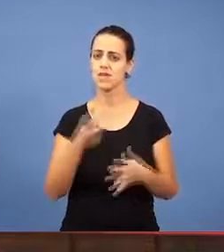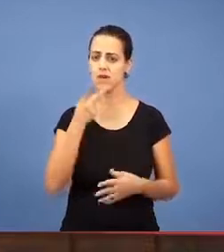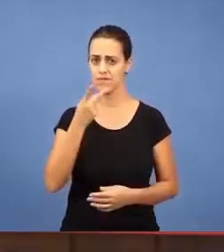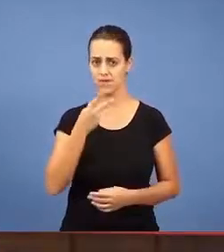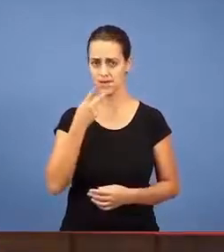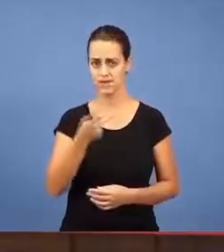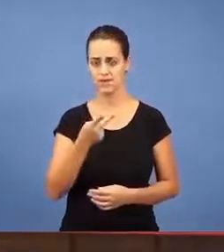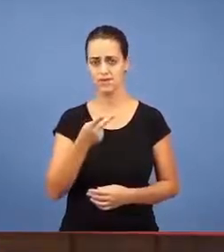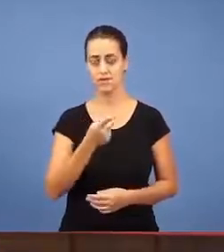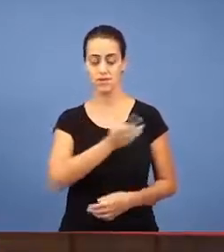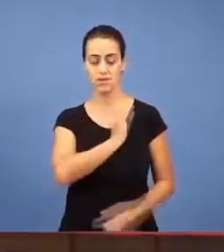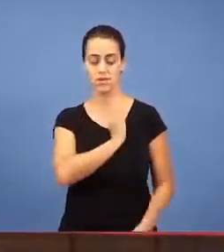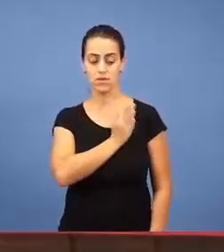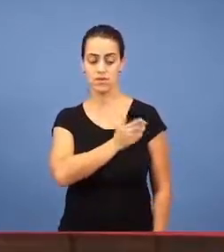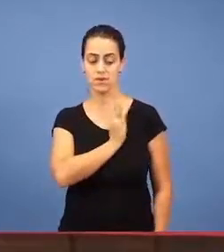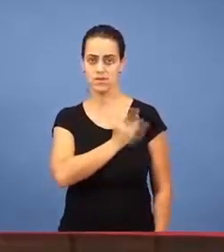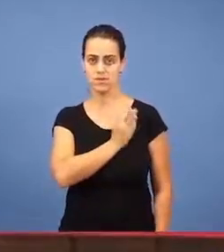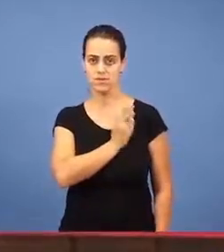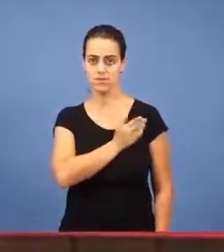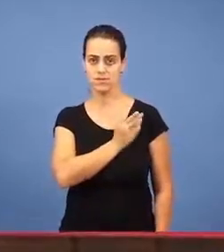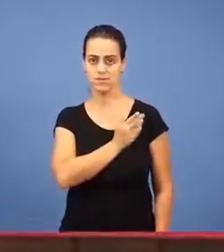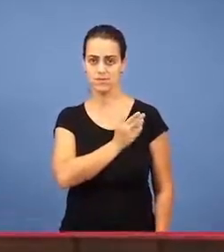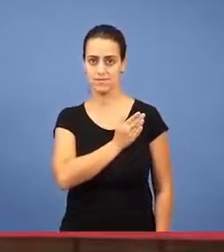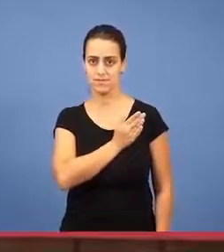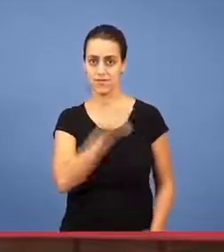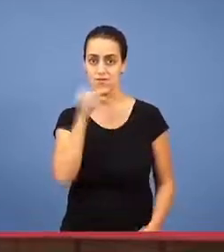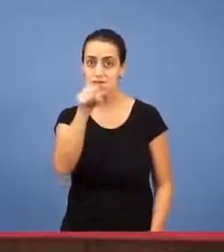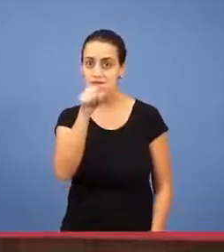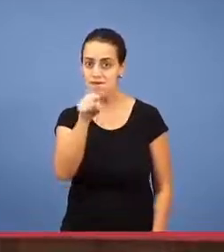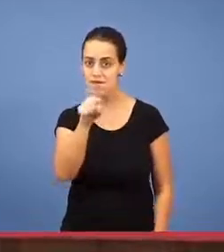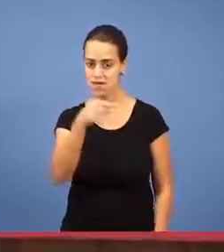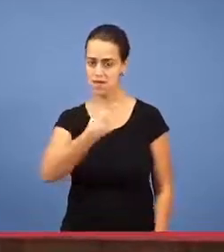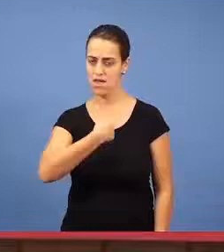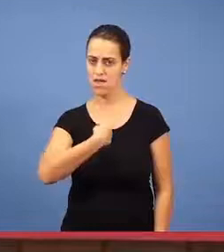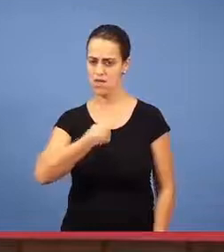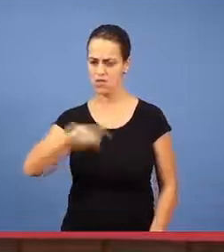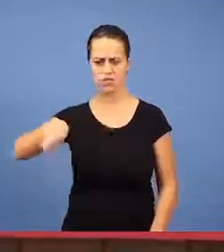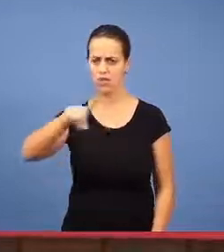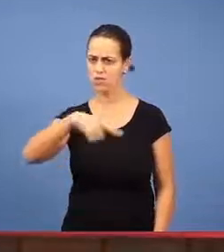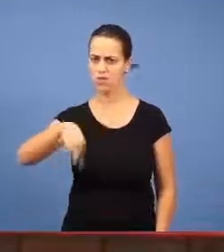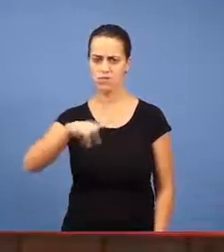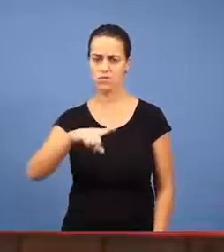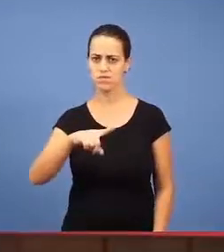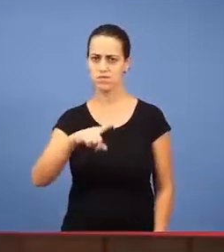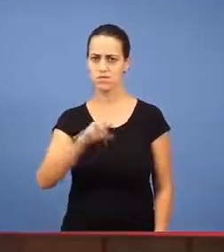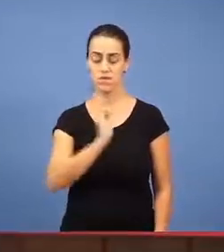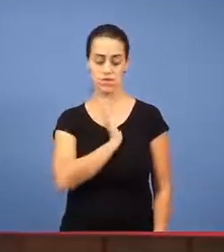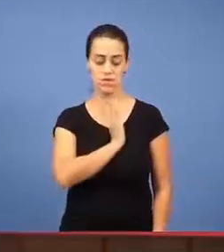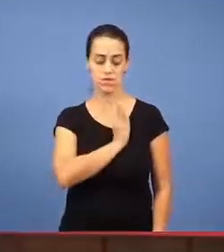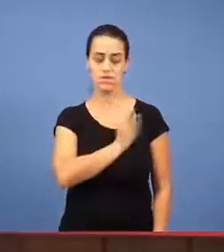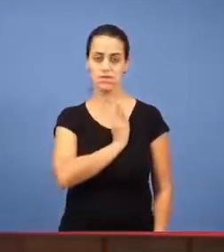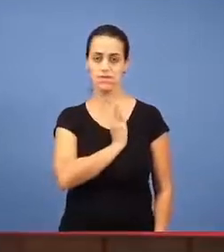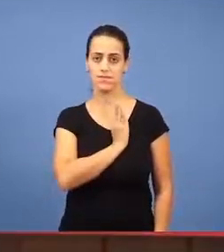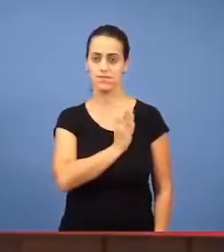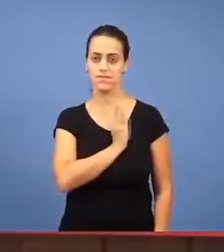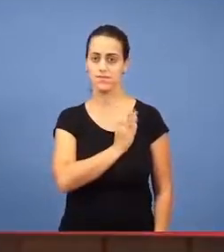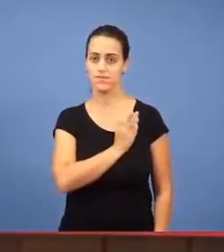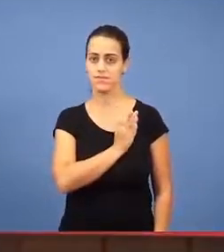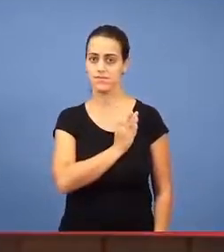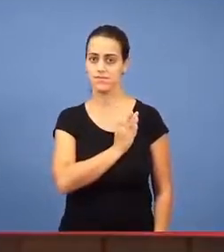up. So the heart, not for you, it's for you, for me, for everybody here, the heart